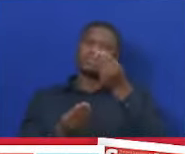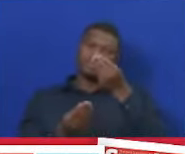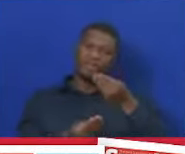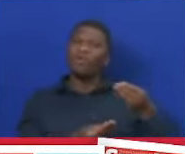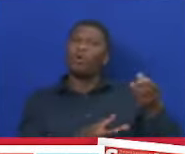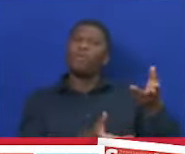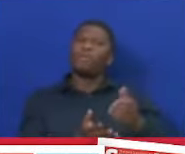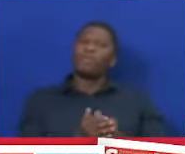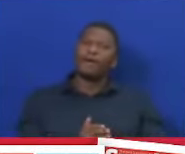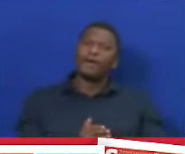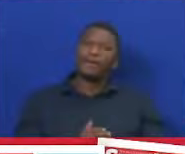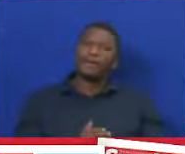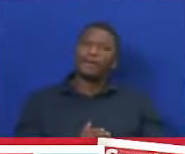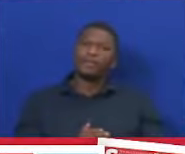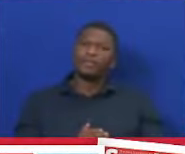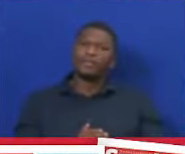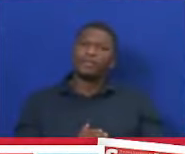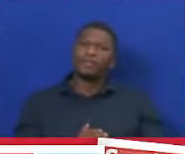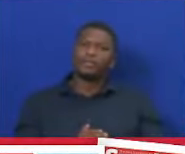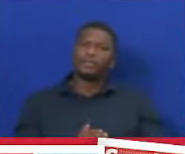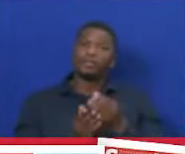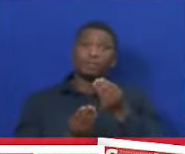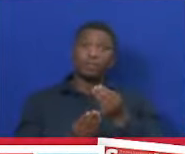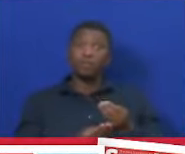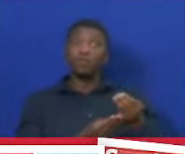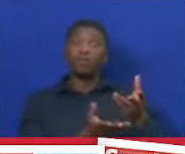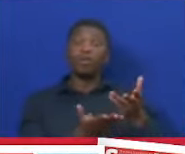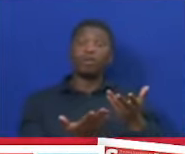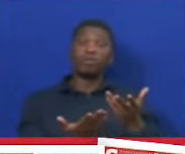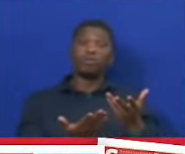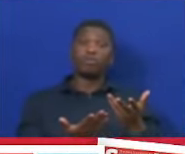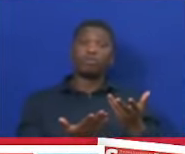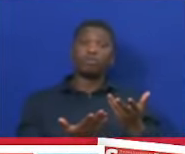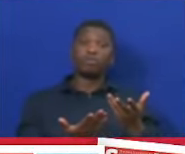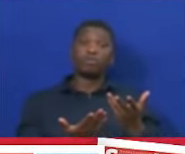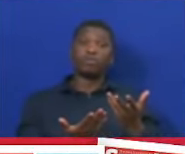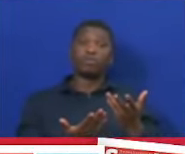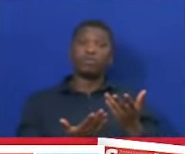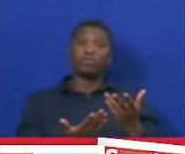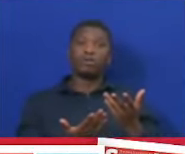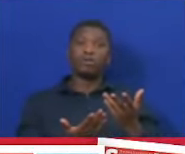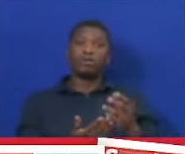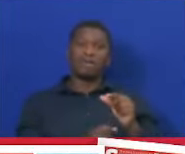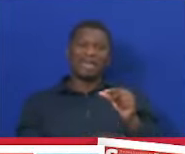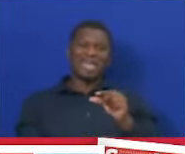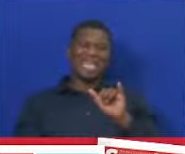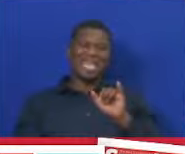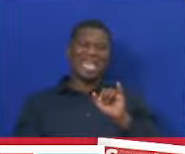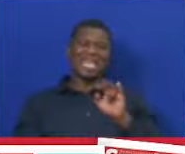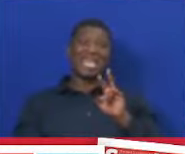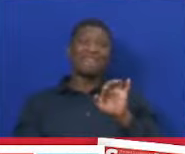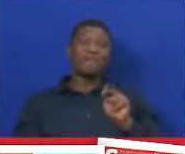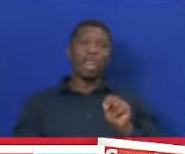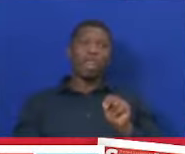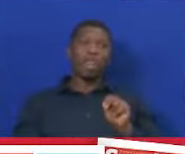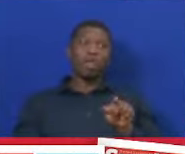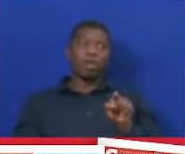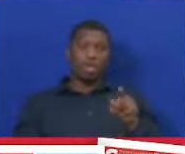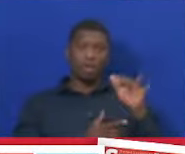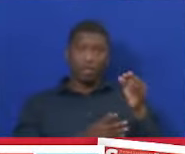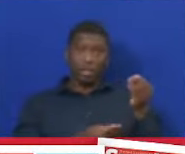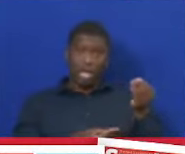Commission whether Mr. Given Makofane informed you when approximately he had received a